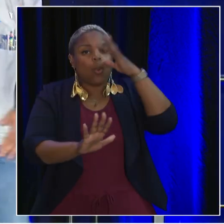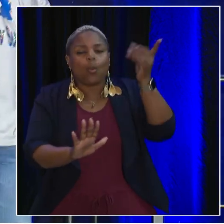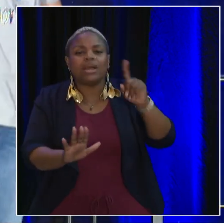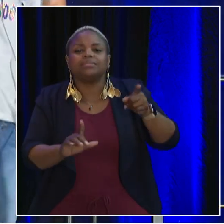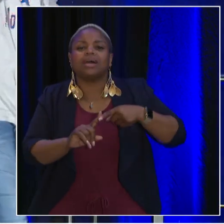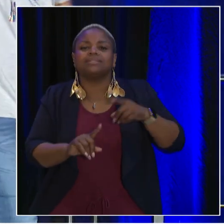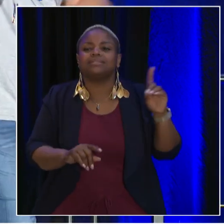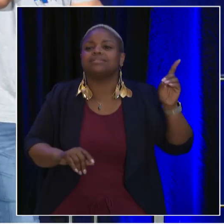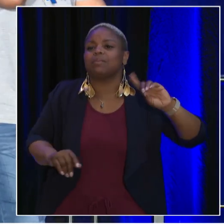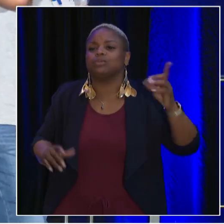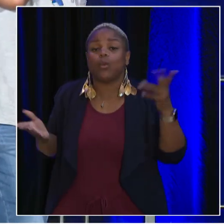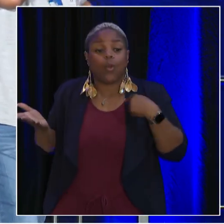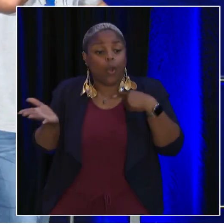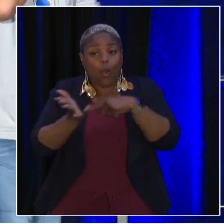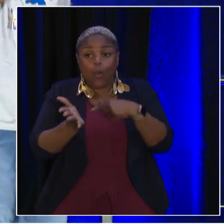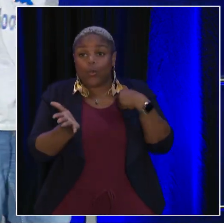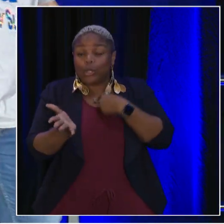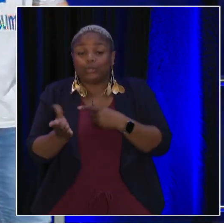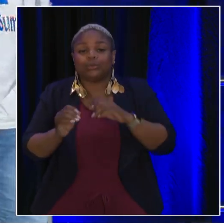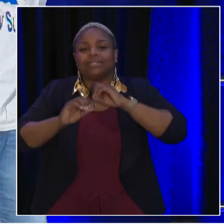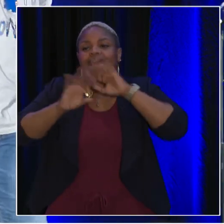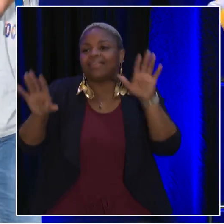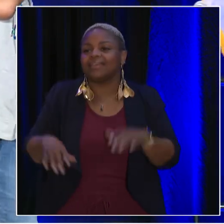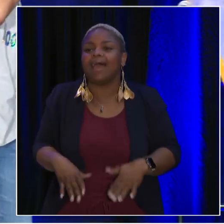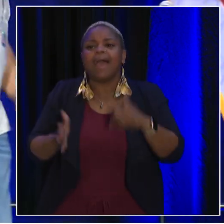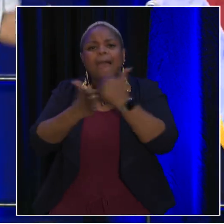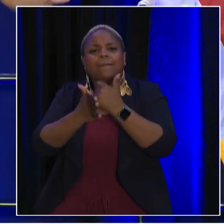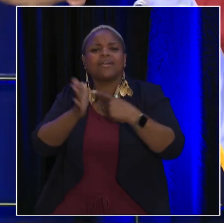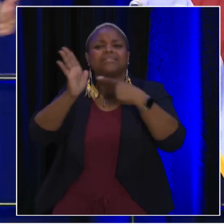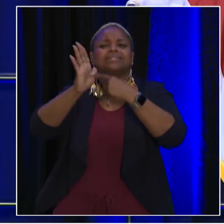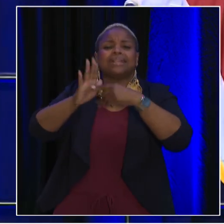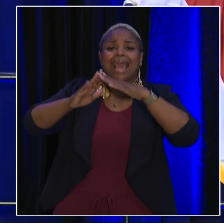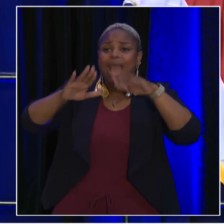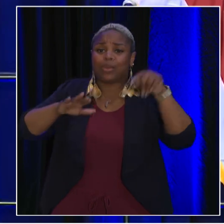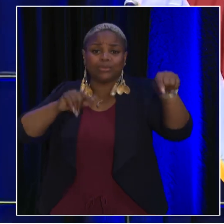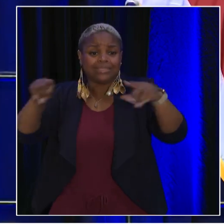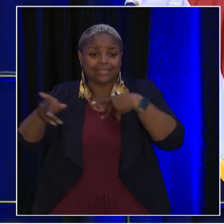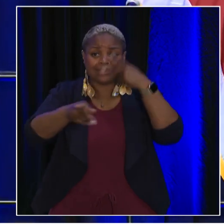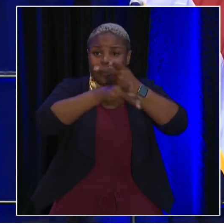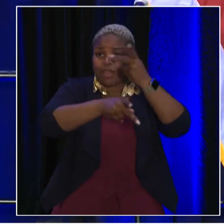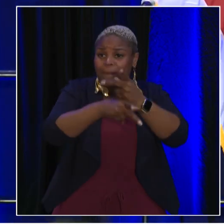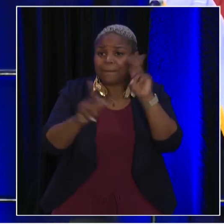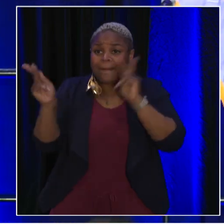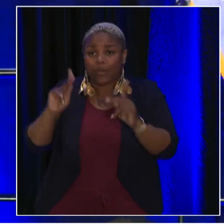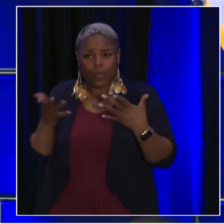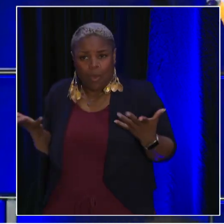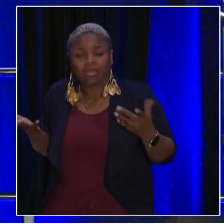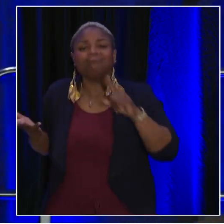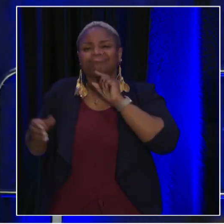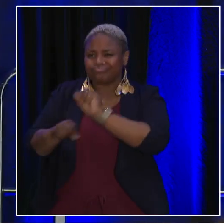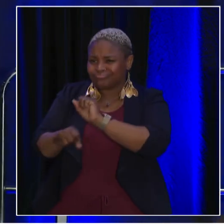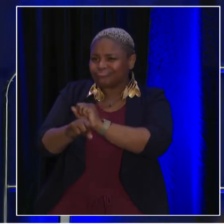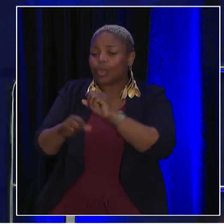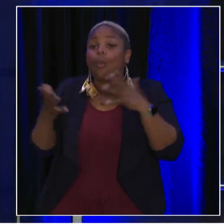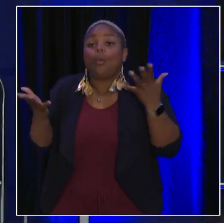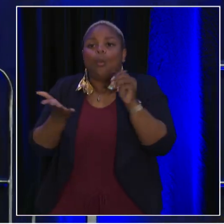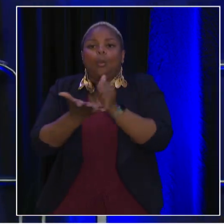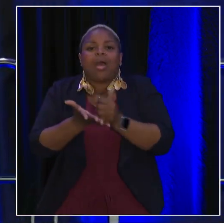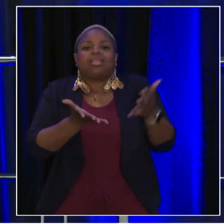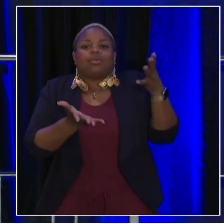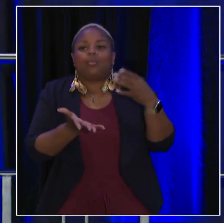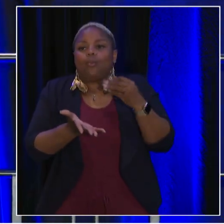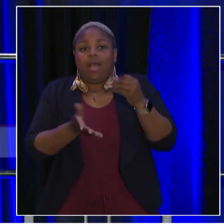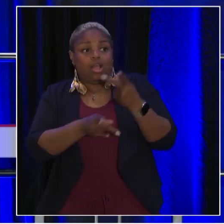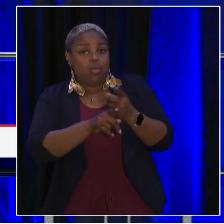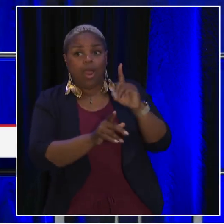our own autonomy and bigger budgets for affordable housing and health care. People's well-being, that's the real welfare. We over 700,000, it's